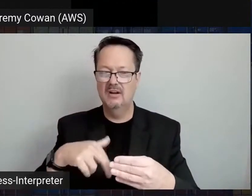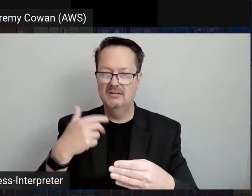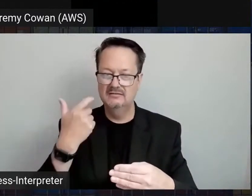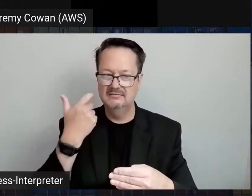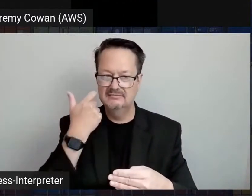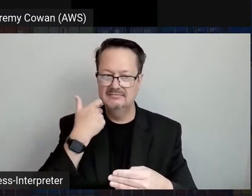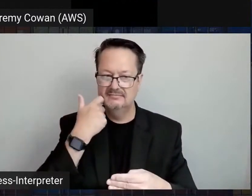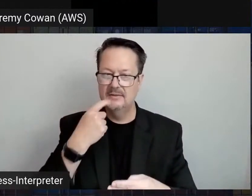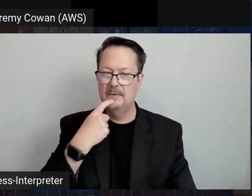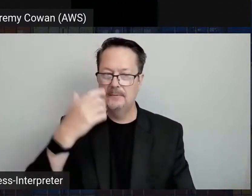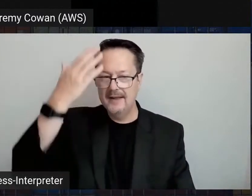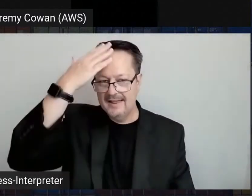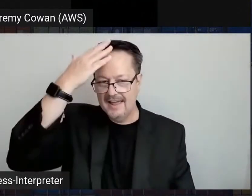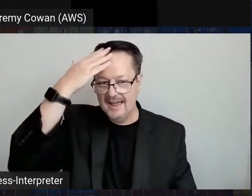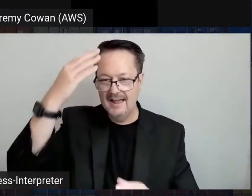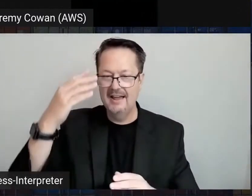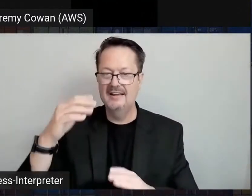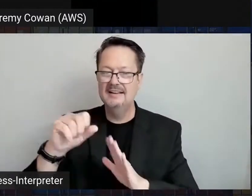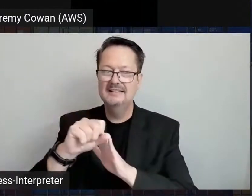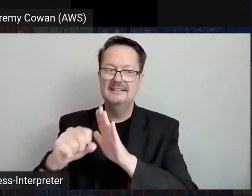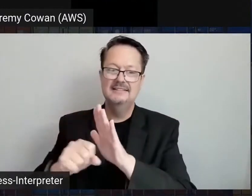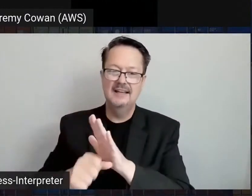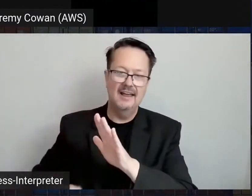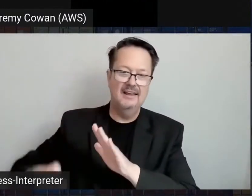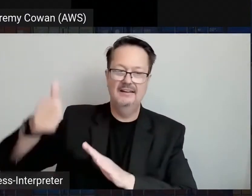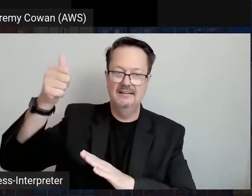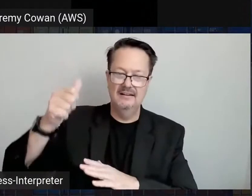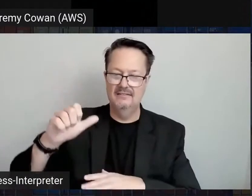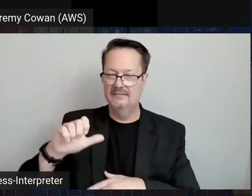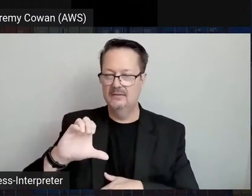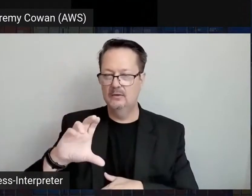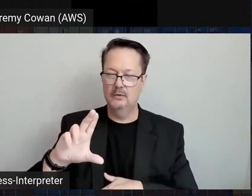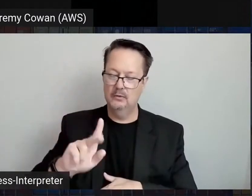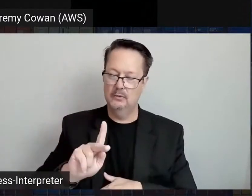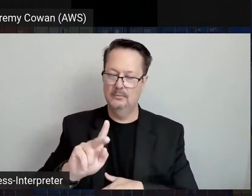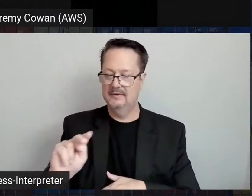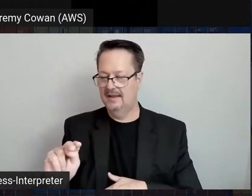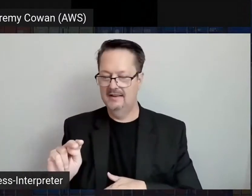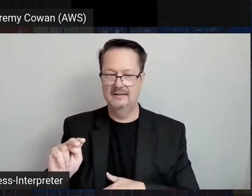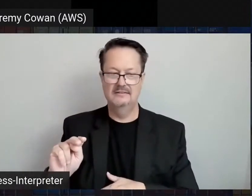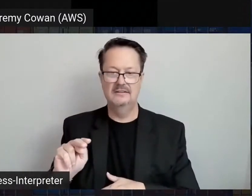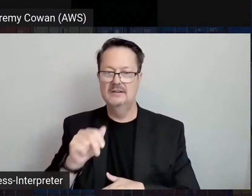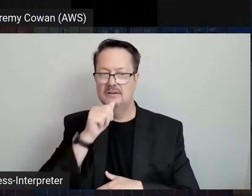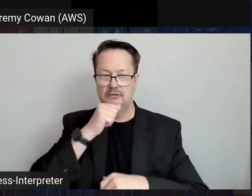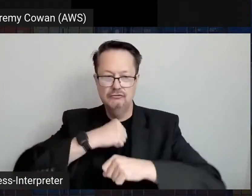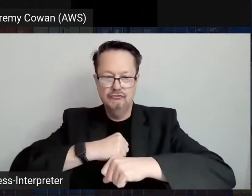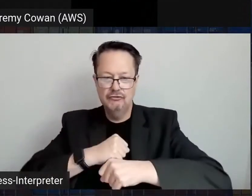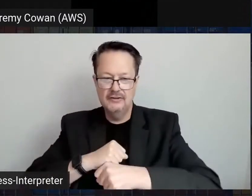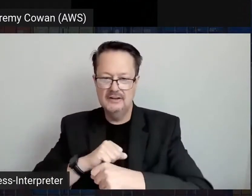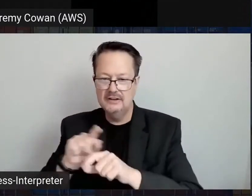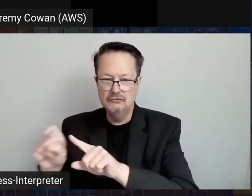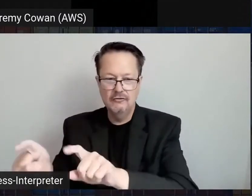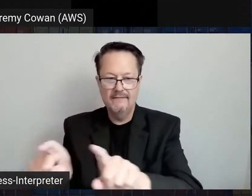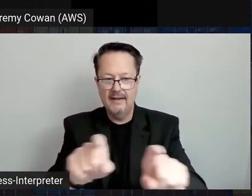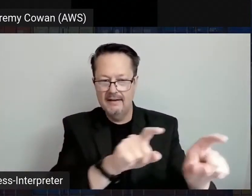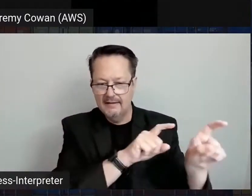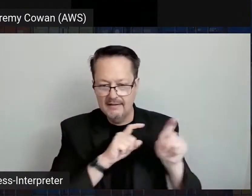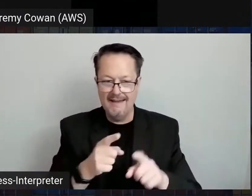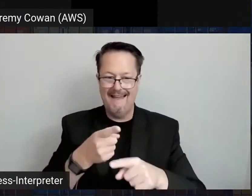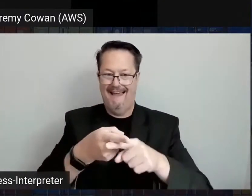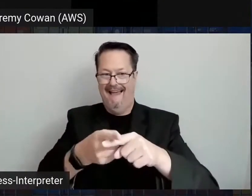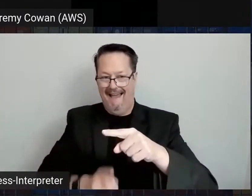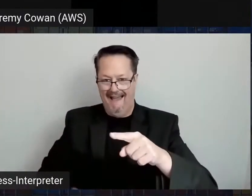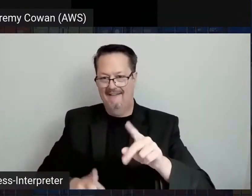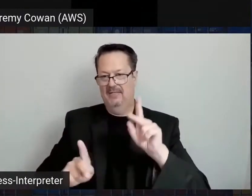the Red Hat State of Kubernetes Security Survey, where like half of the